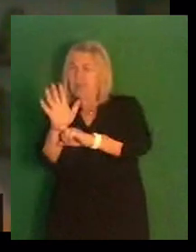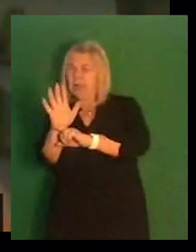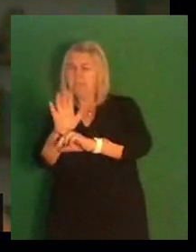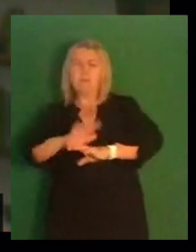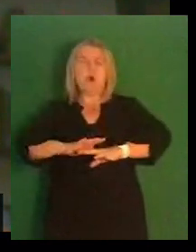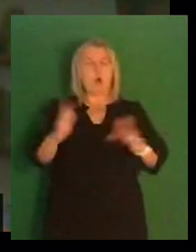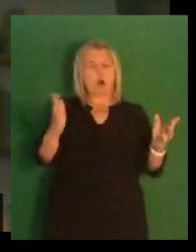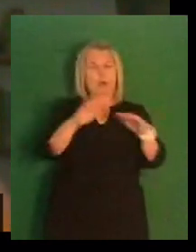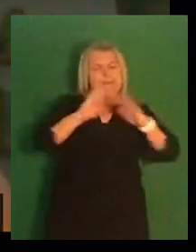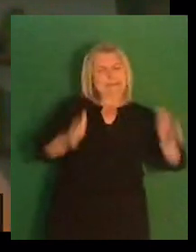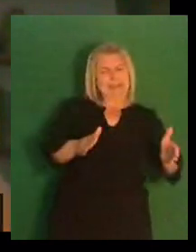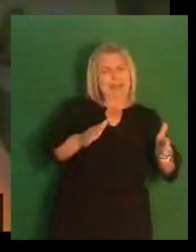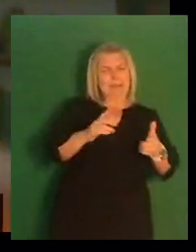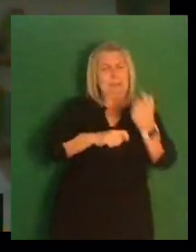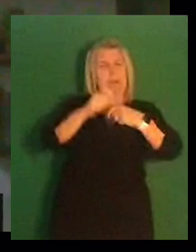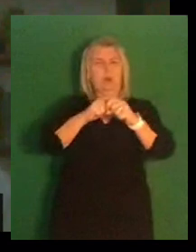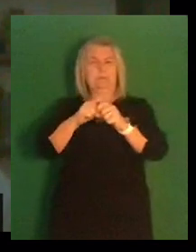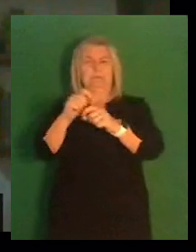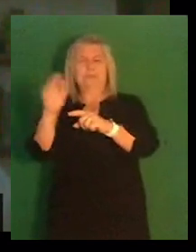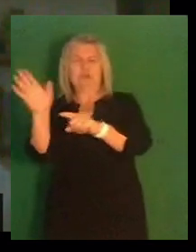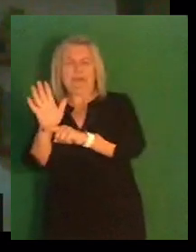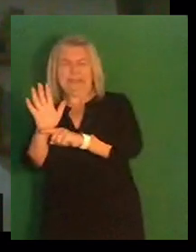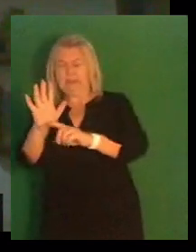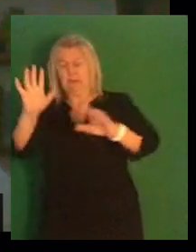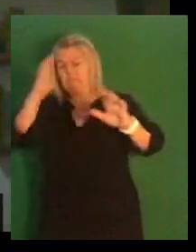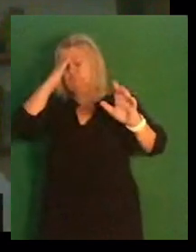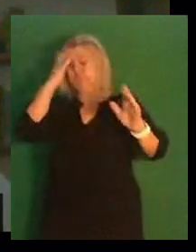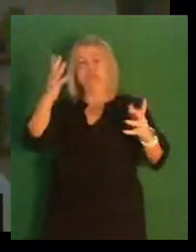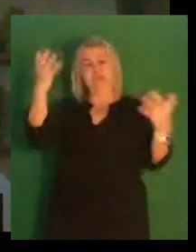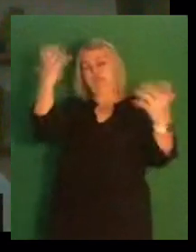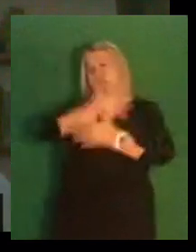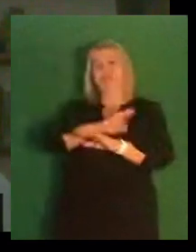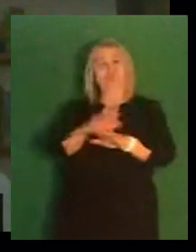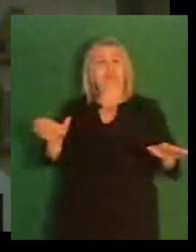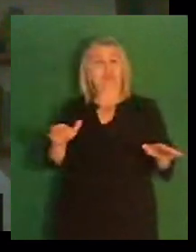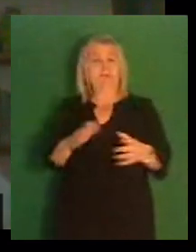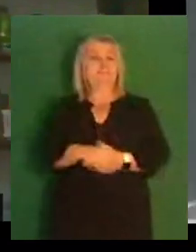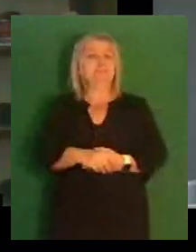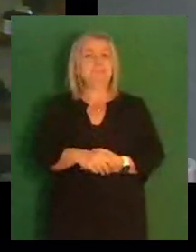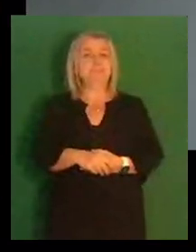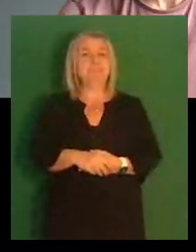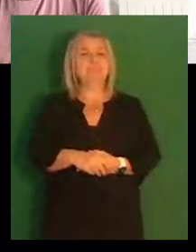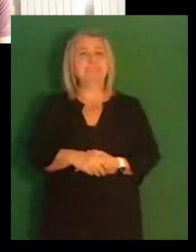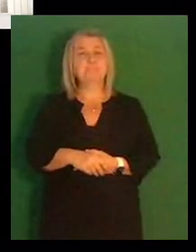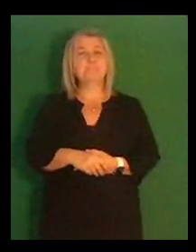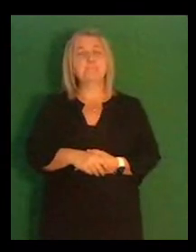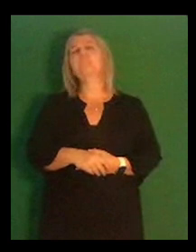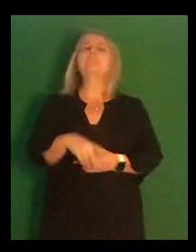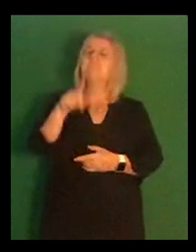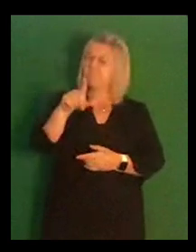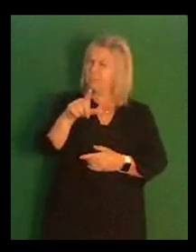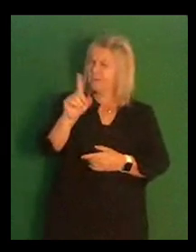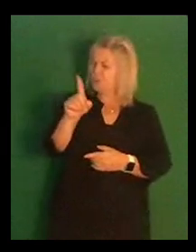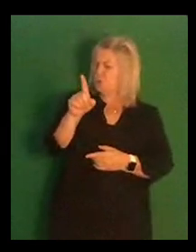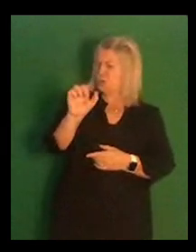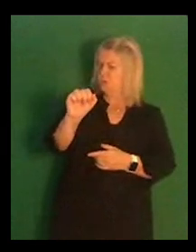example. It was a kind of complicated moment indeed, Jenny. And how did your audiences respond to that? Were you able